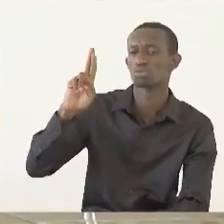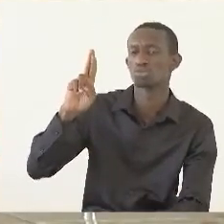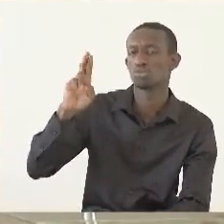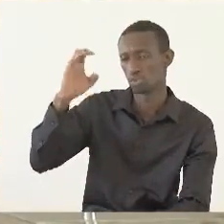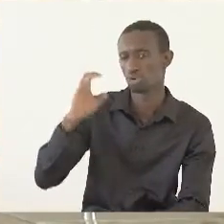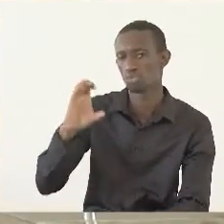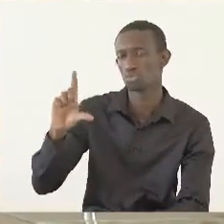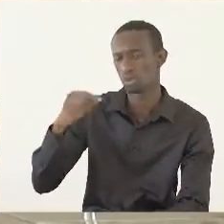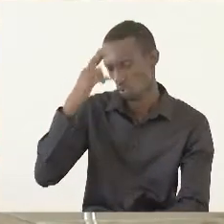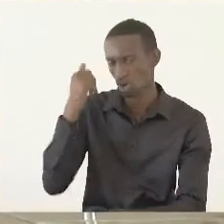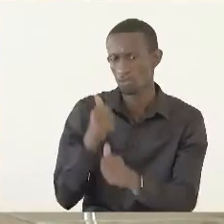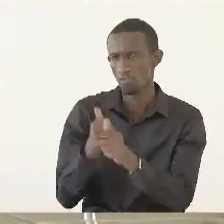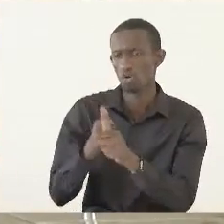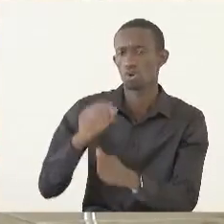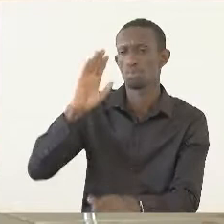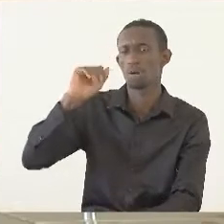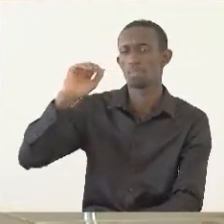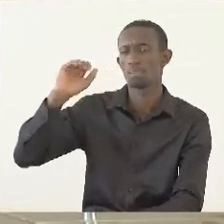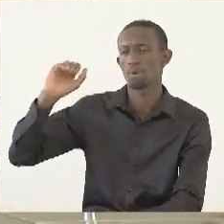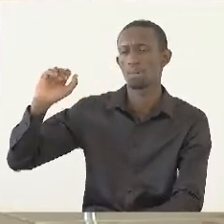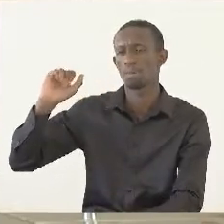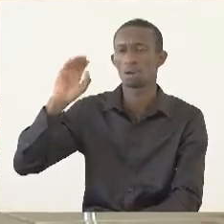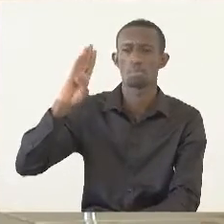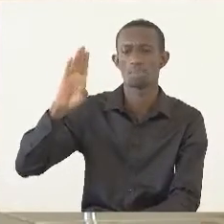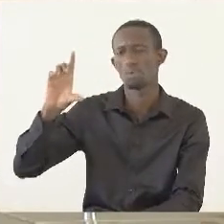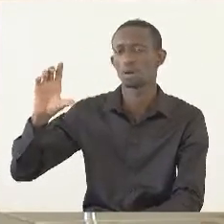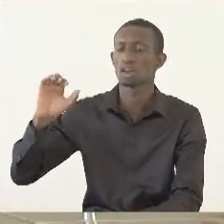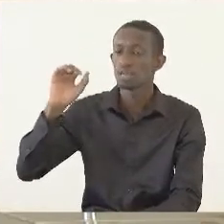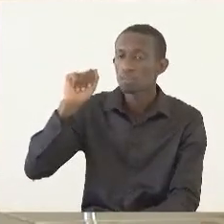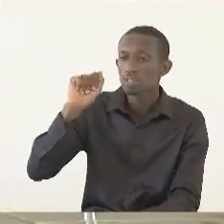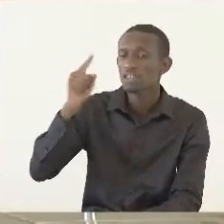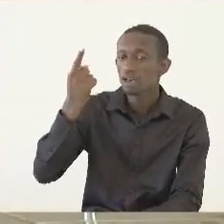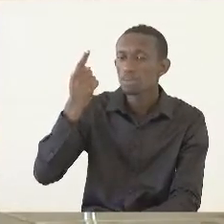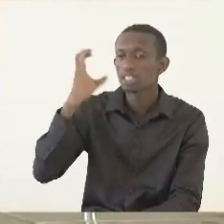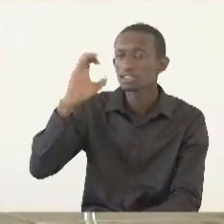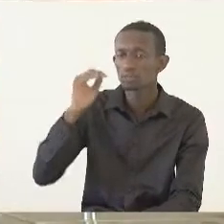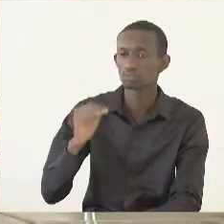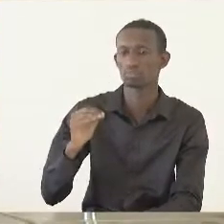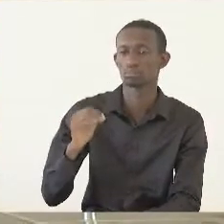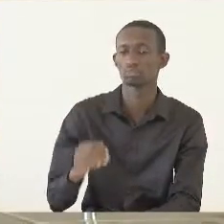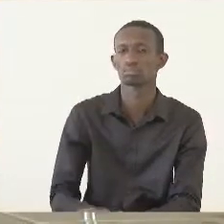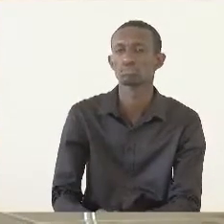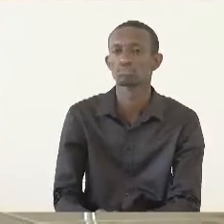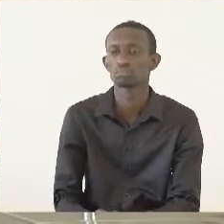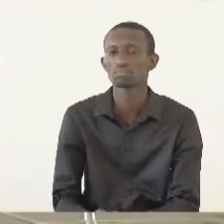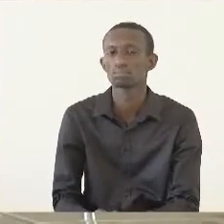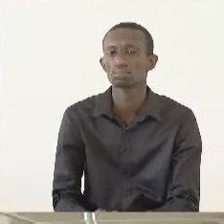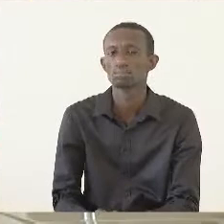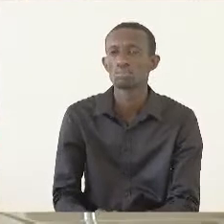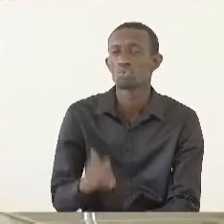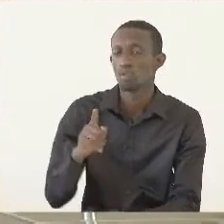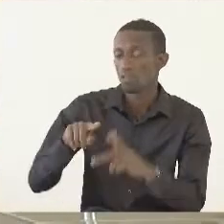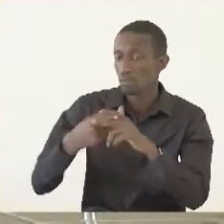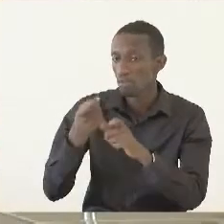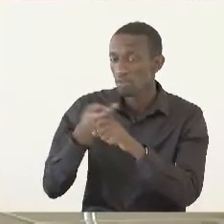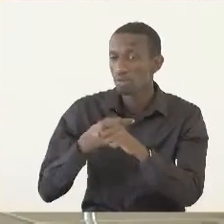In the alphabetical order, B comes before C. So that means in your naming, you have to start